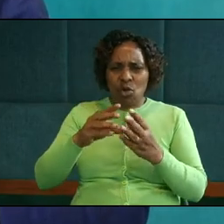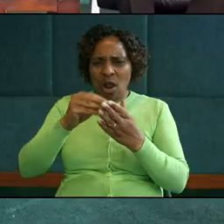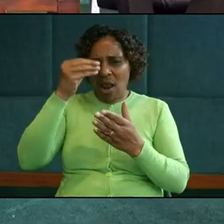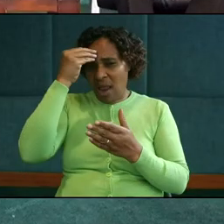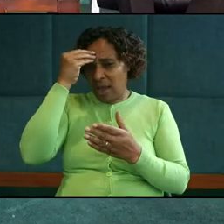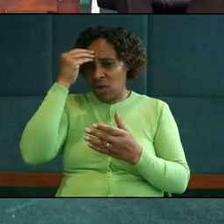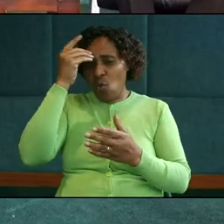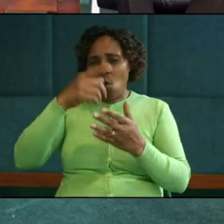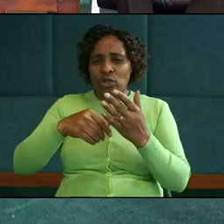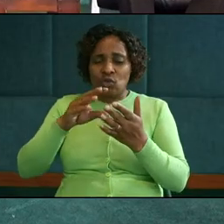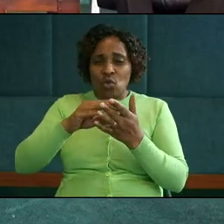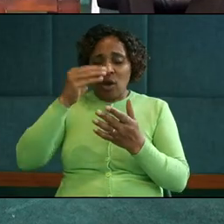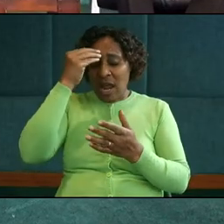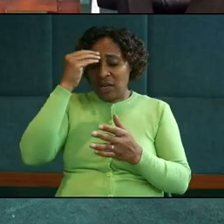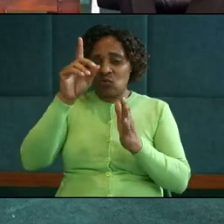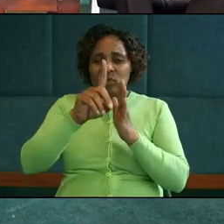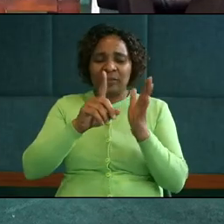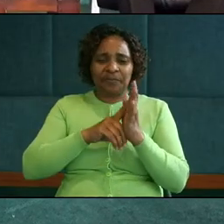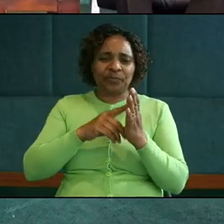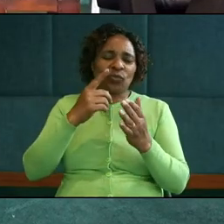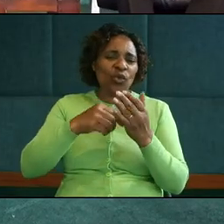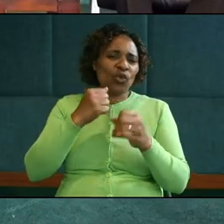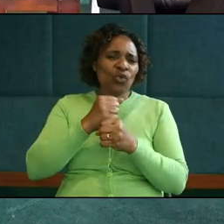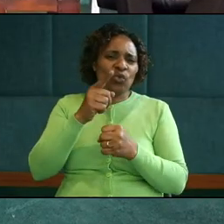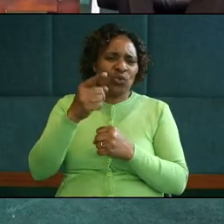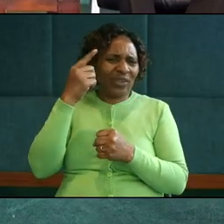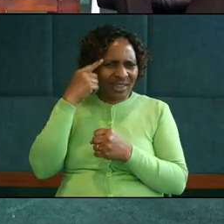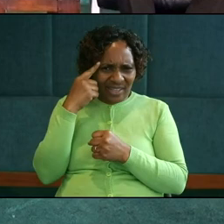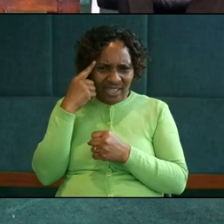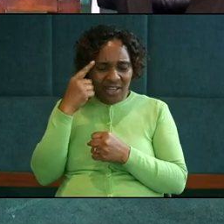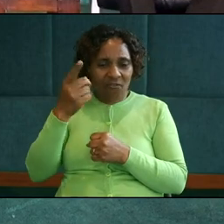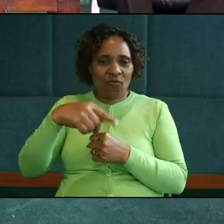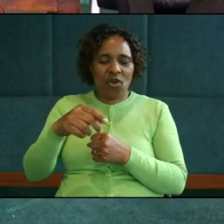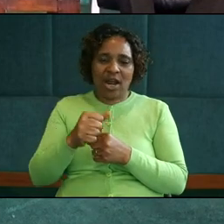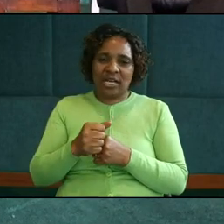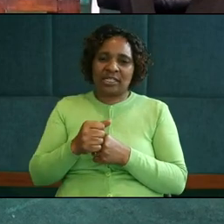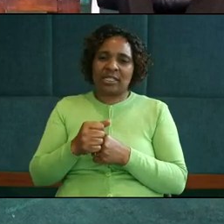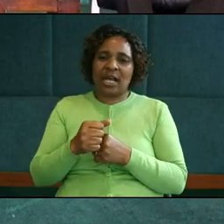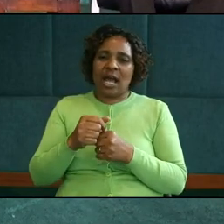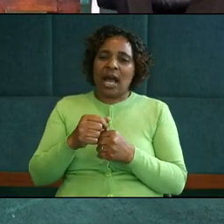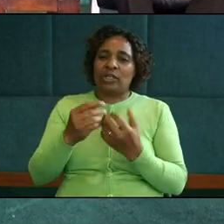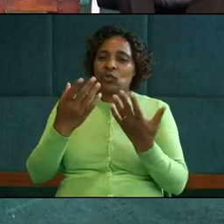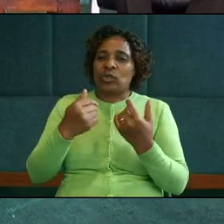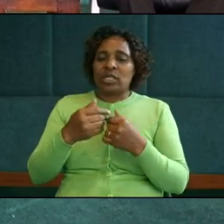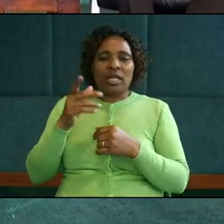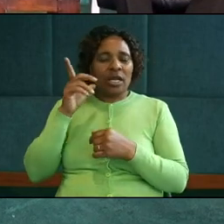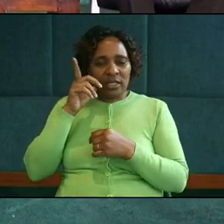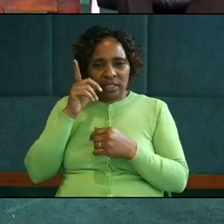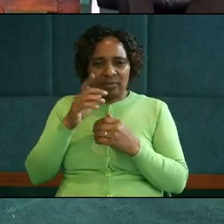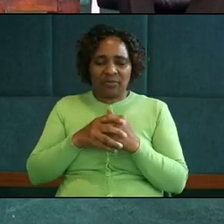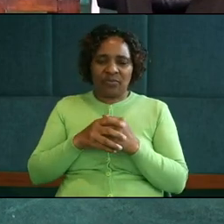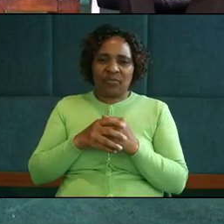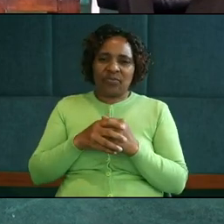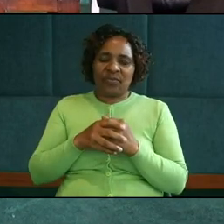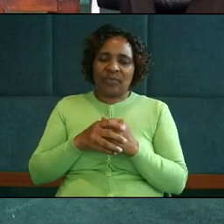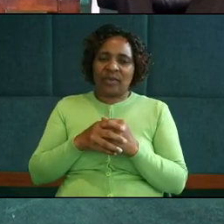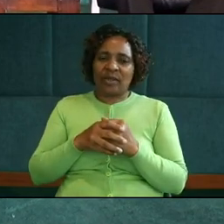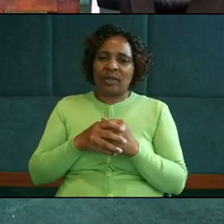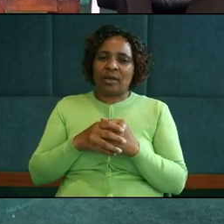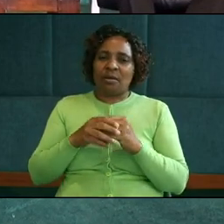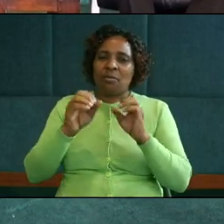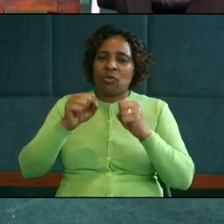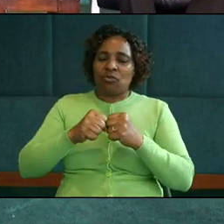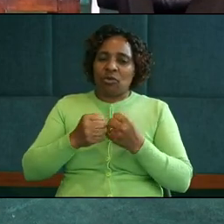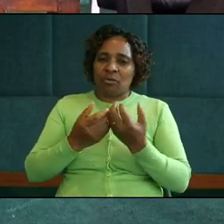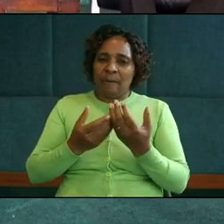you learn from this lesson? And what do you think is pertinent for us as we read this lesson? I will start at the very end there with